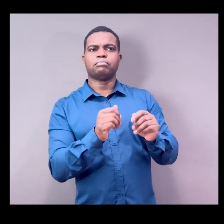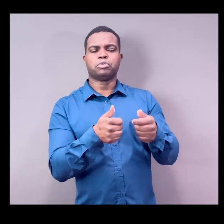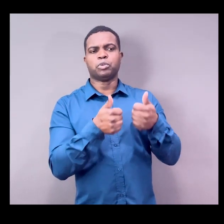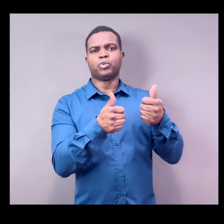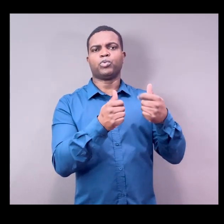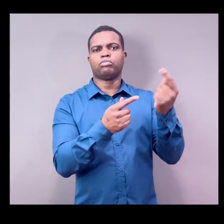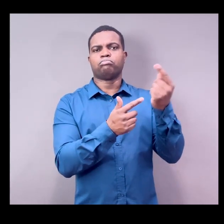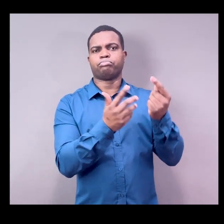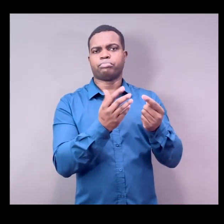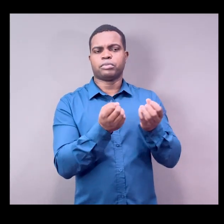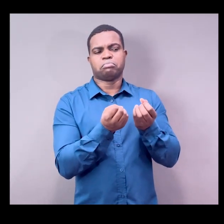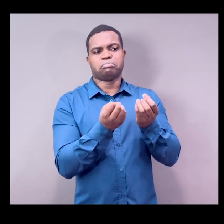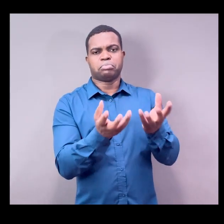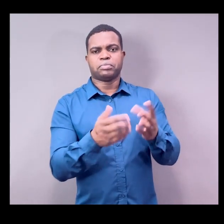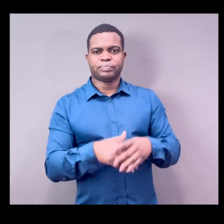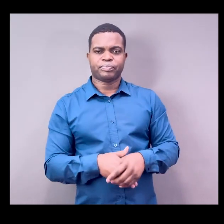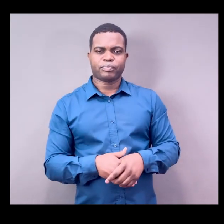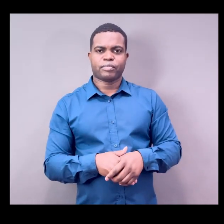make adjustments.